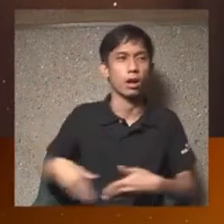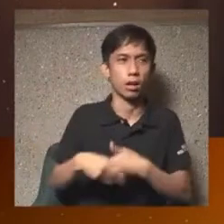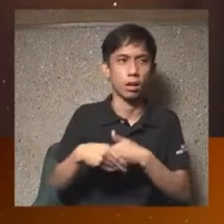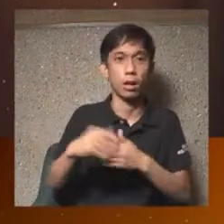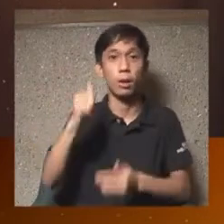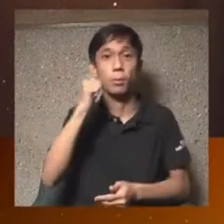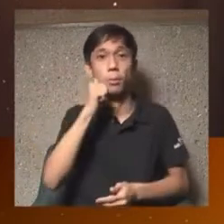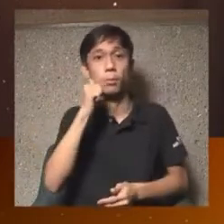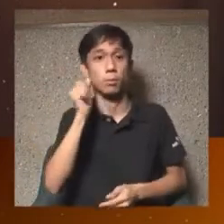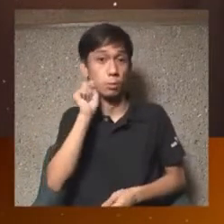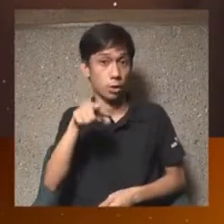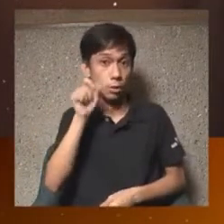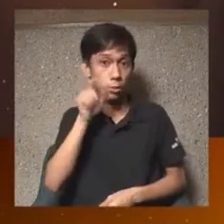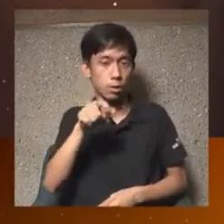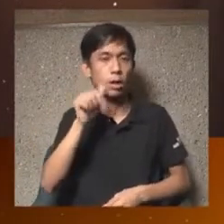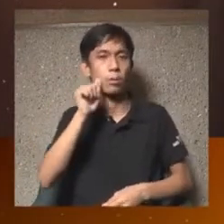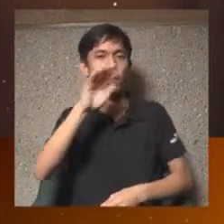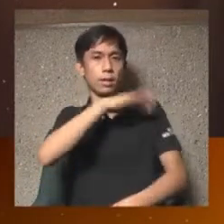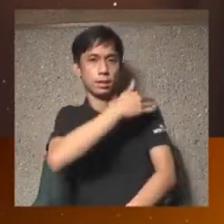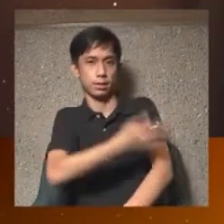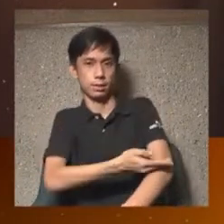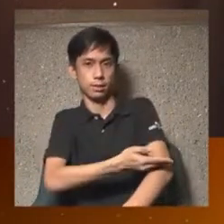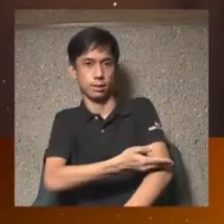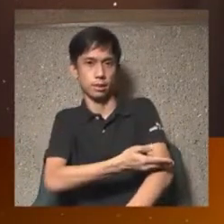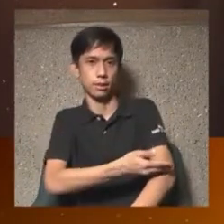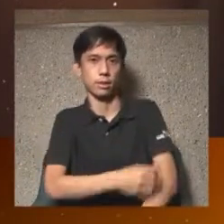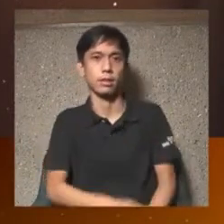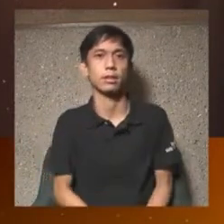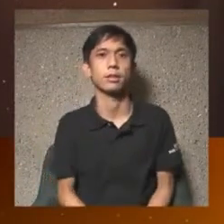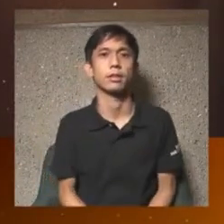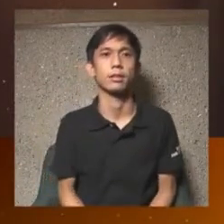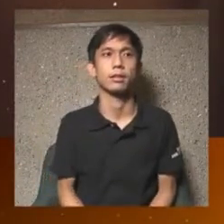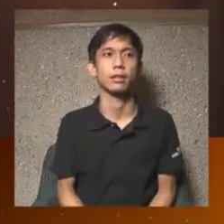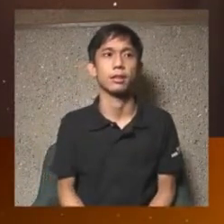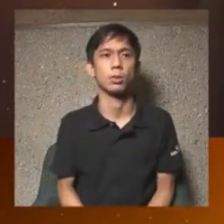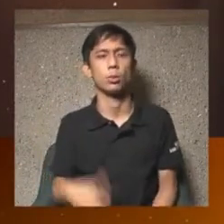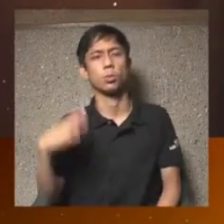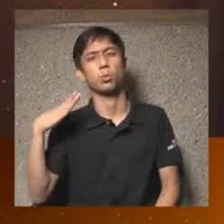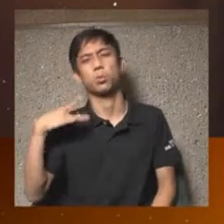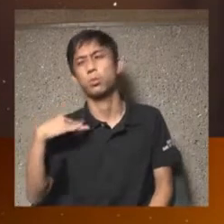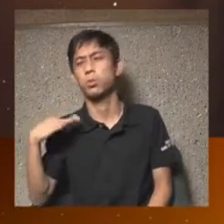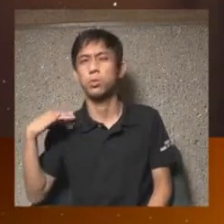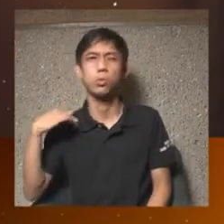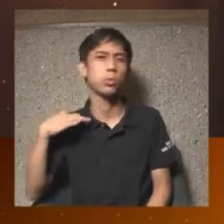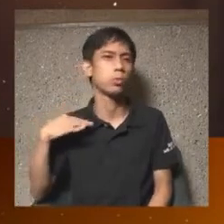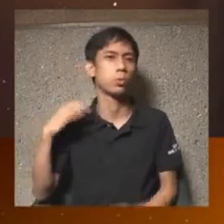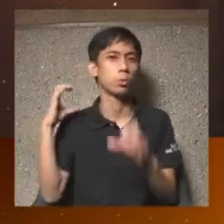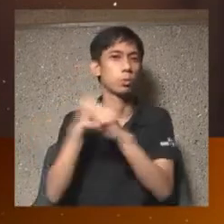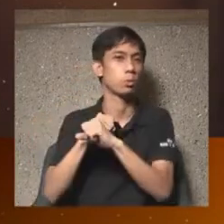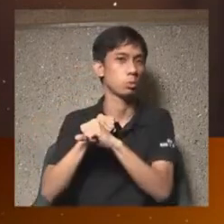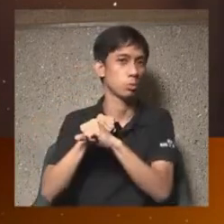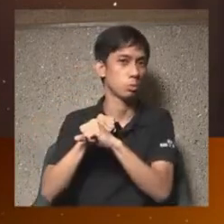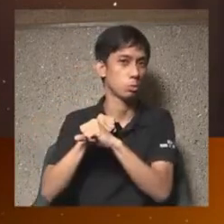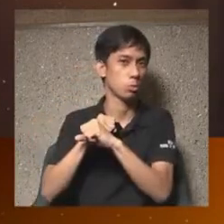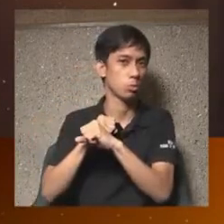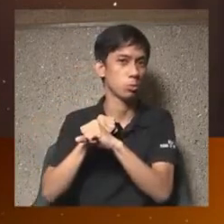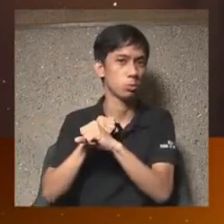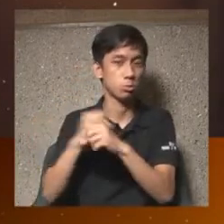Jacob, "But wait until the bridal week is over and we'll give you Rachel.